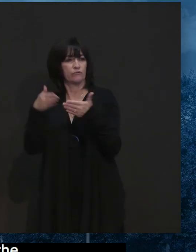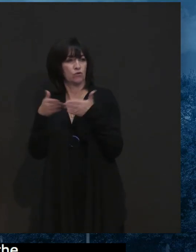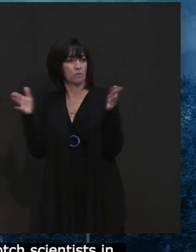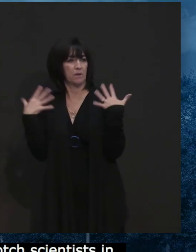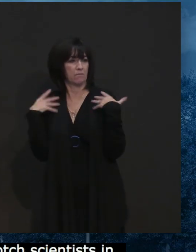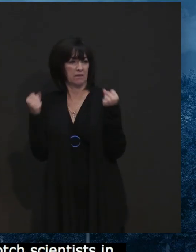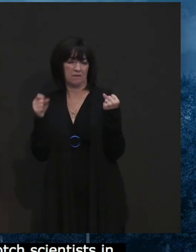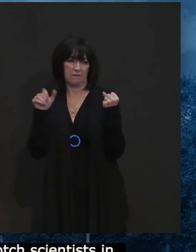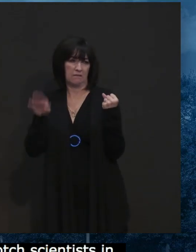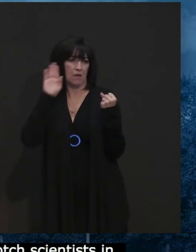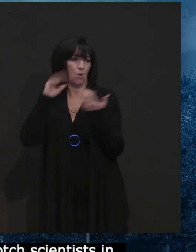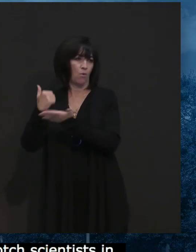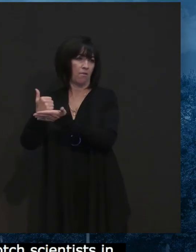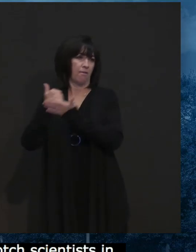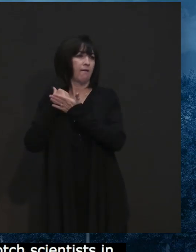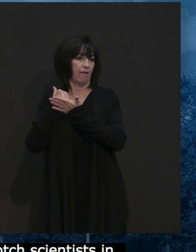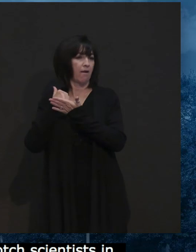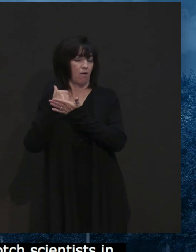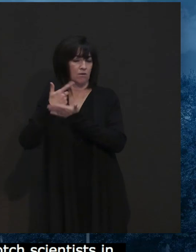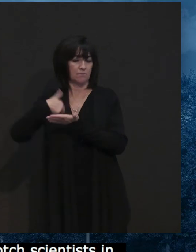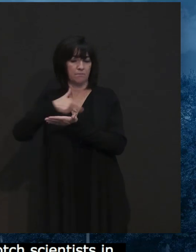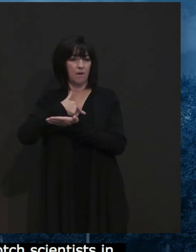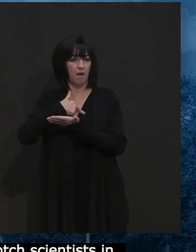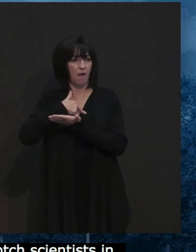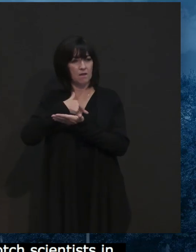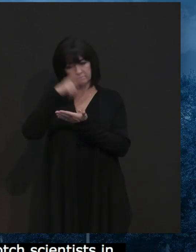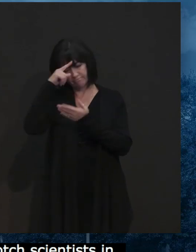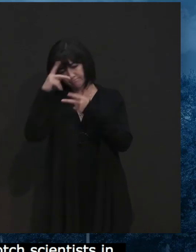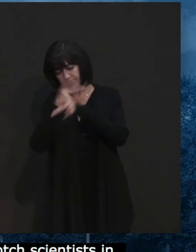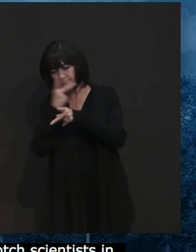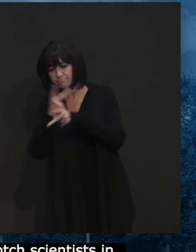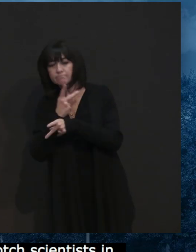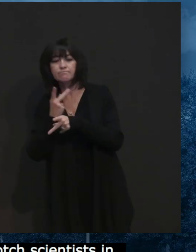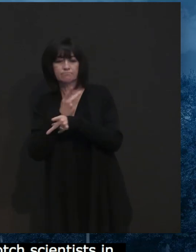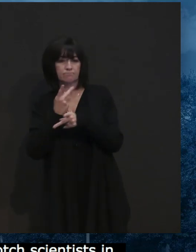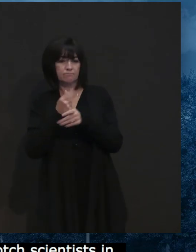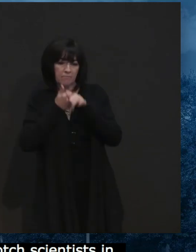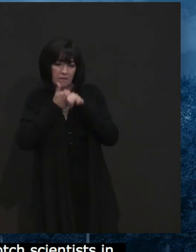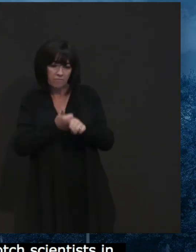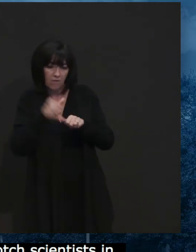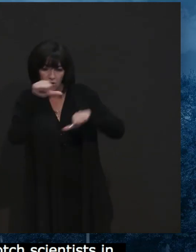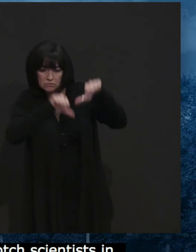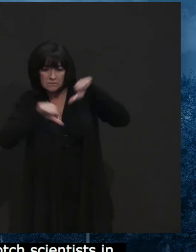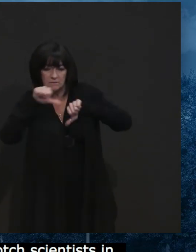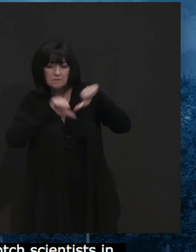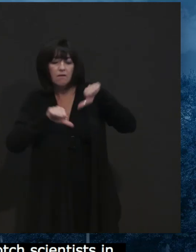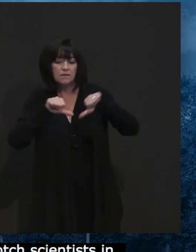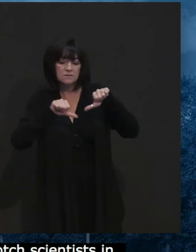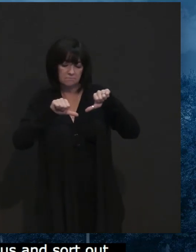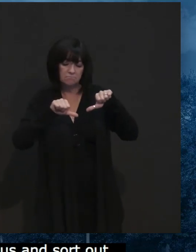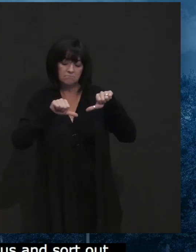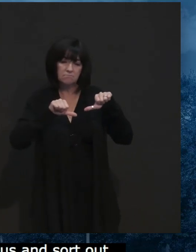helping us sort out the science and finding the best approaches.